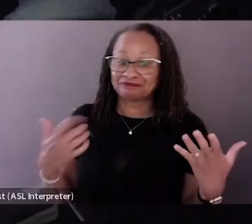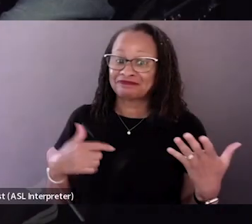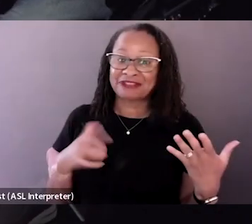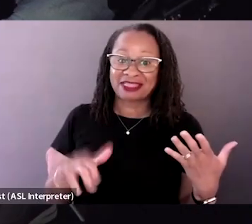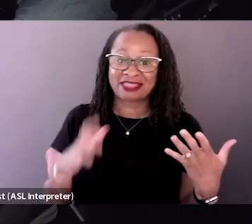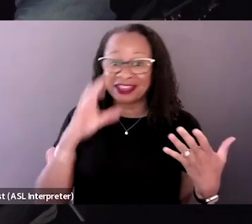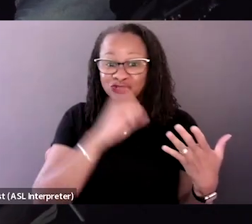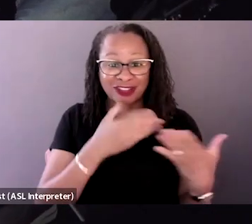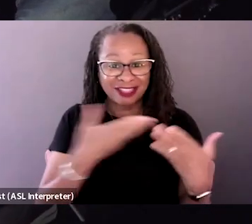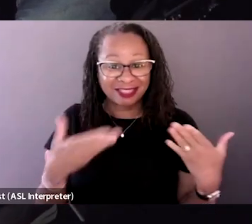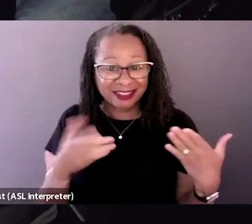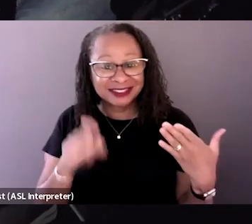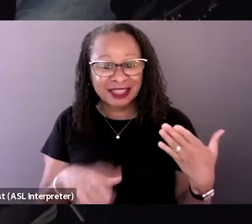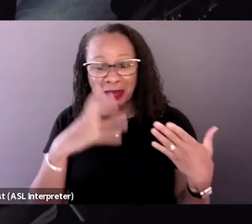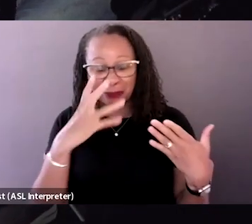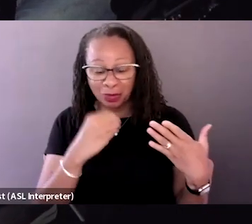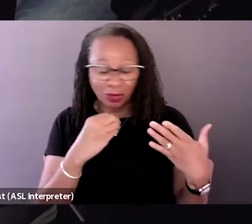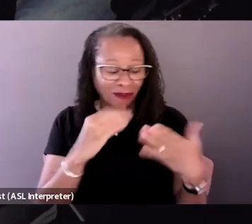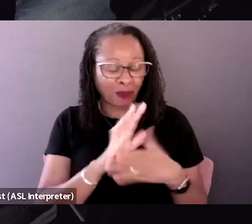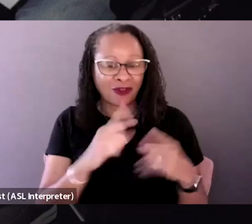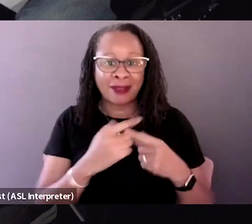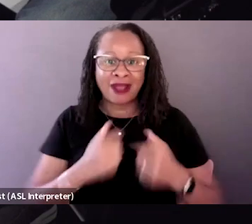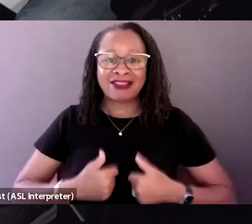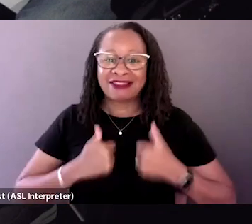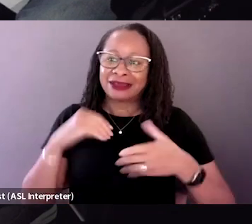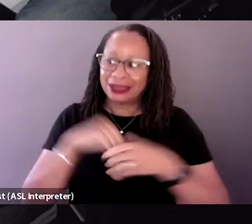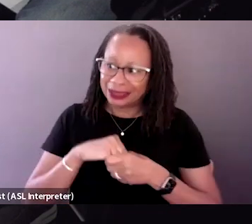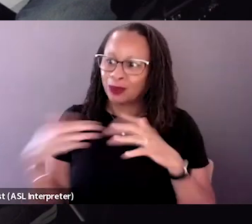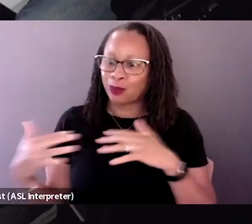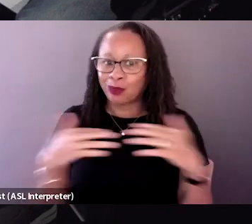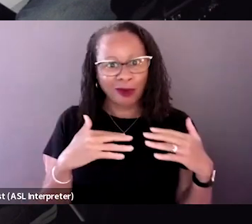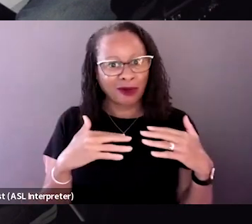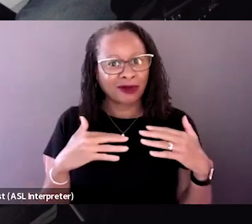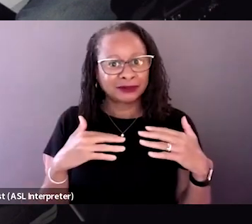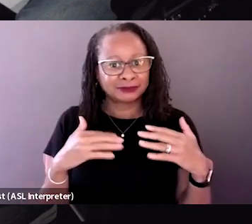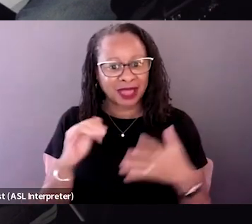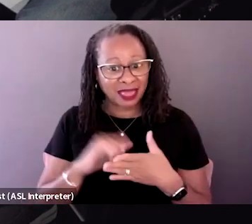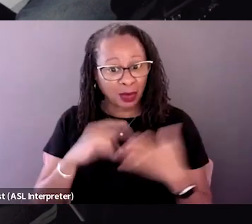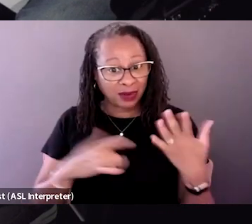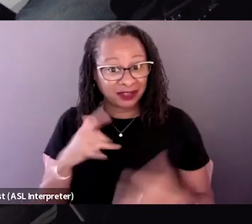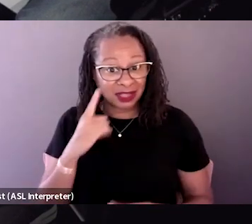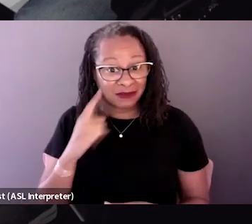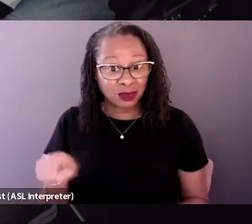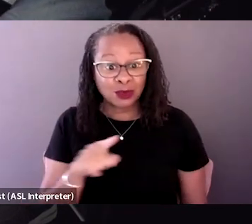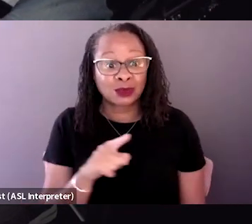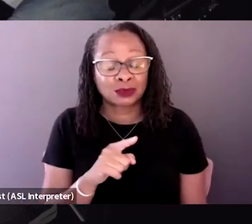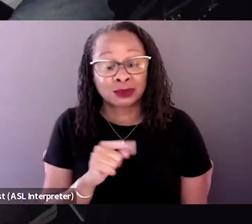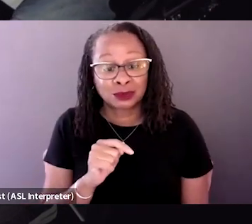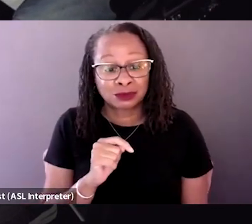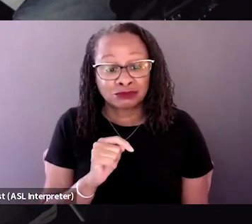this is that strange thing, a beautiful movie about living in war. Is that what it feels like to you